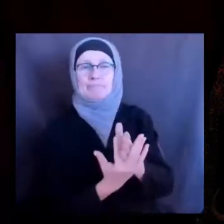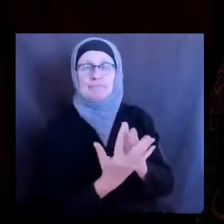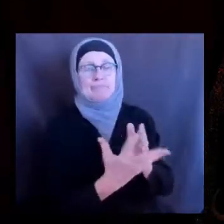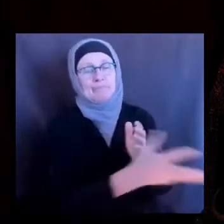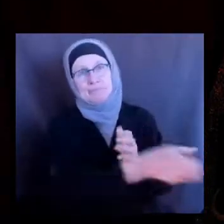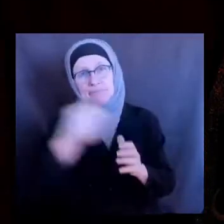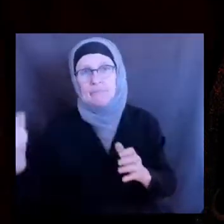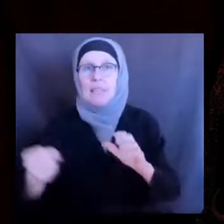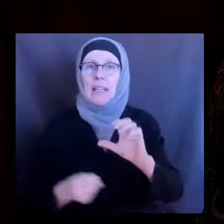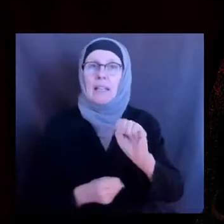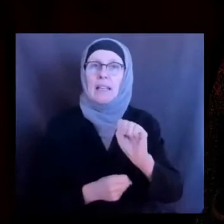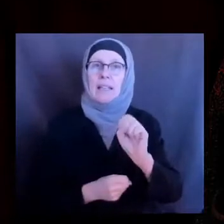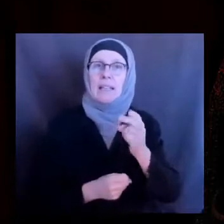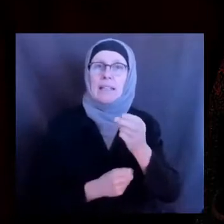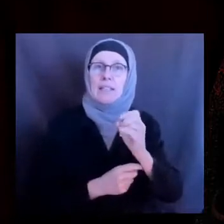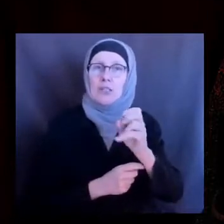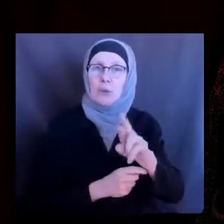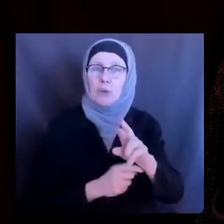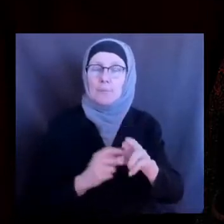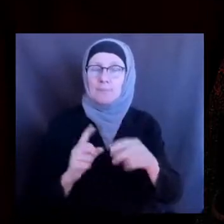her.